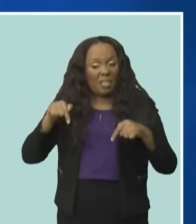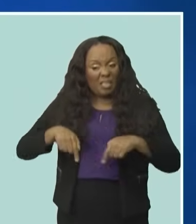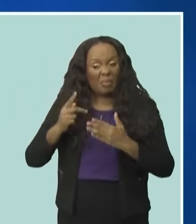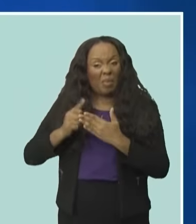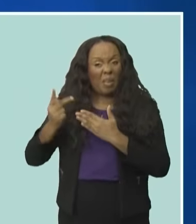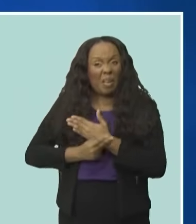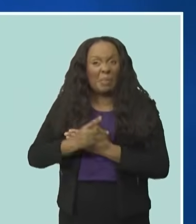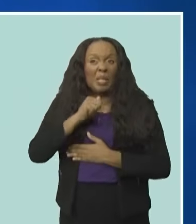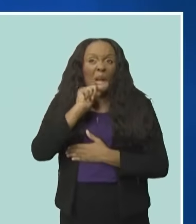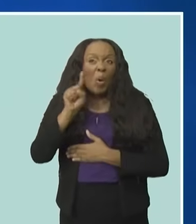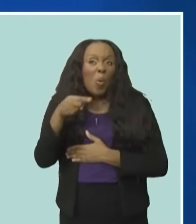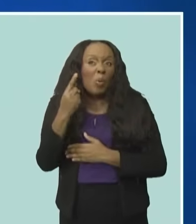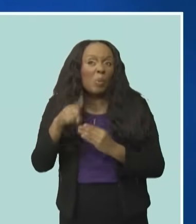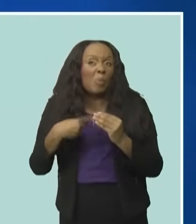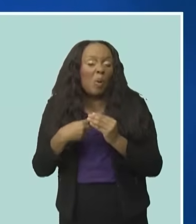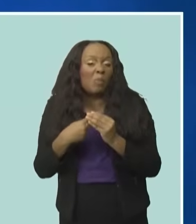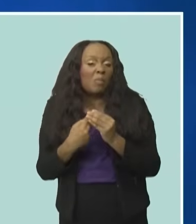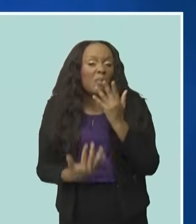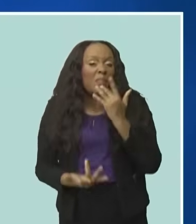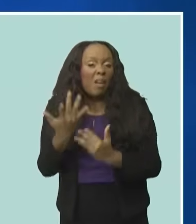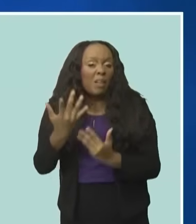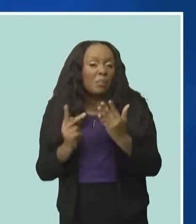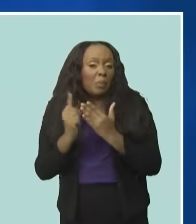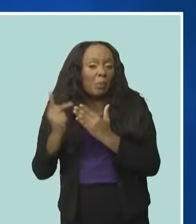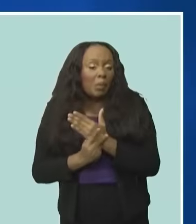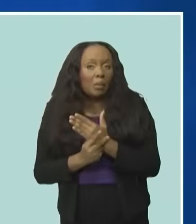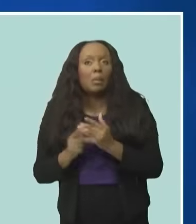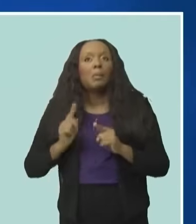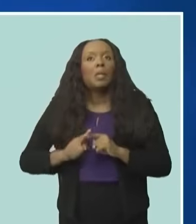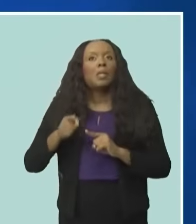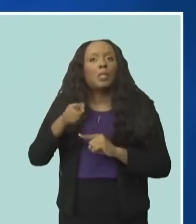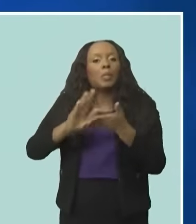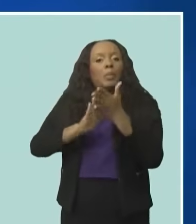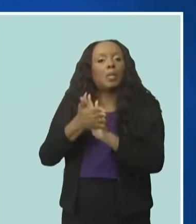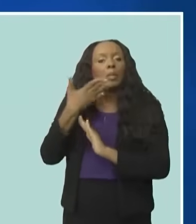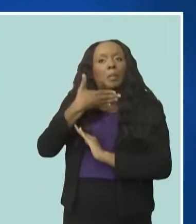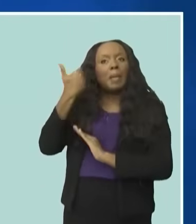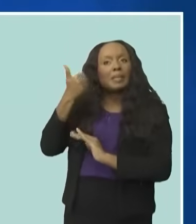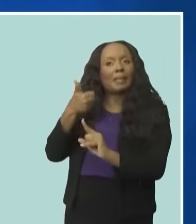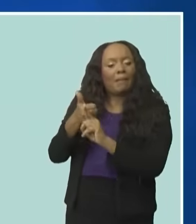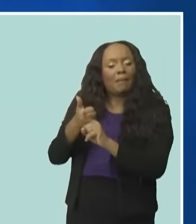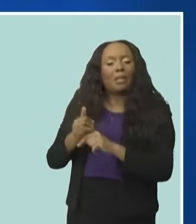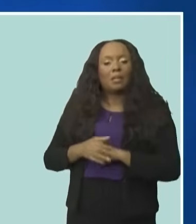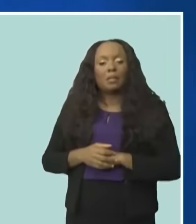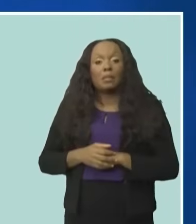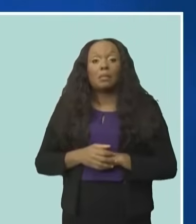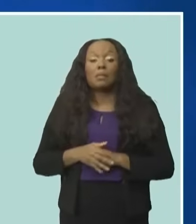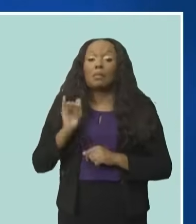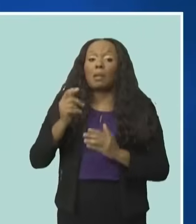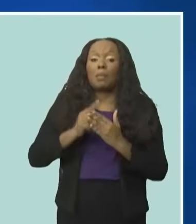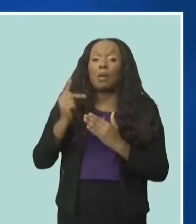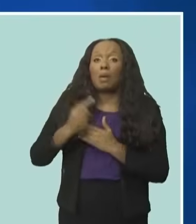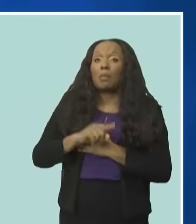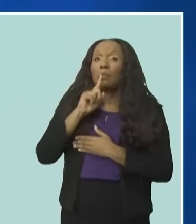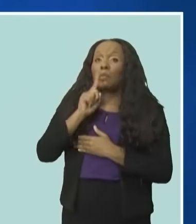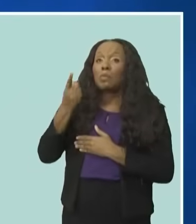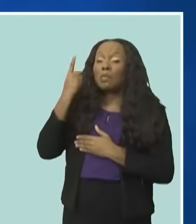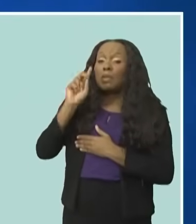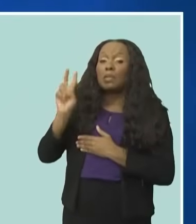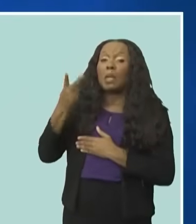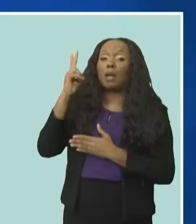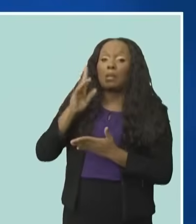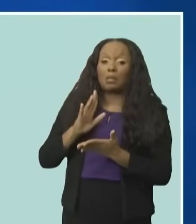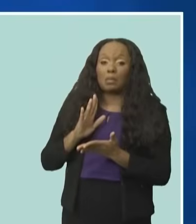firefighting, it's about becoming the best version of yourself. Targeting secondary school students, the program exposes cadets